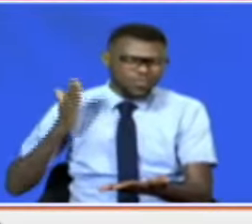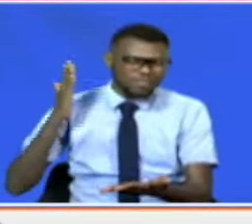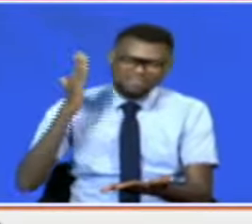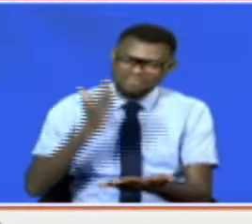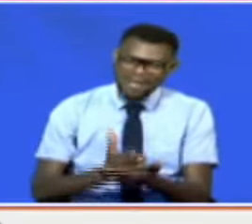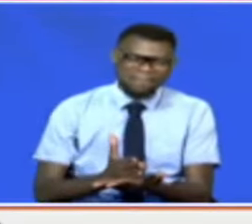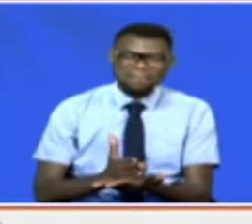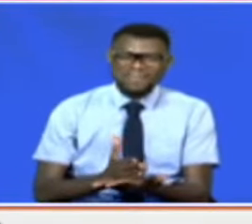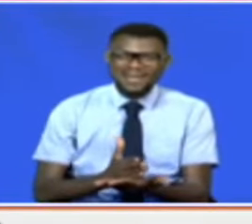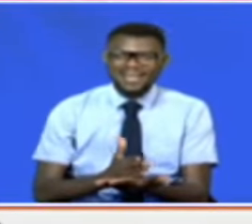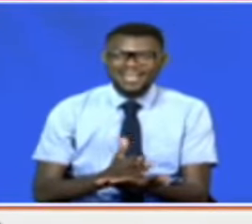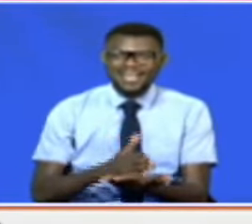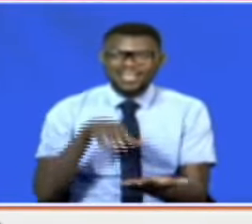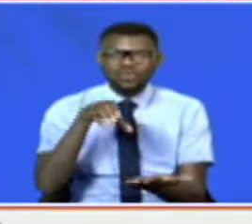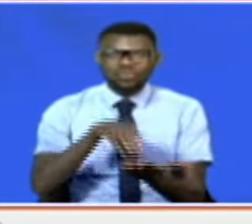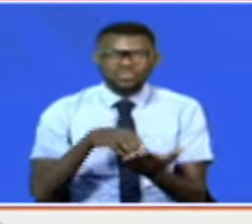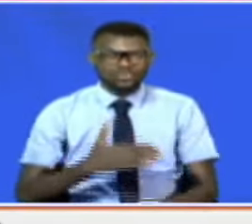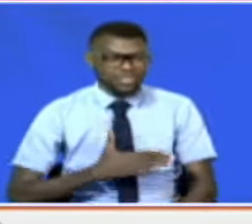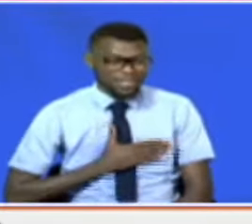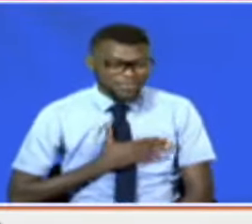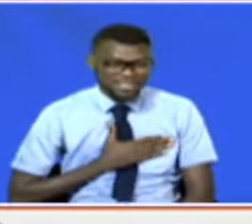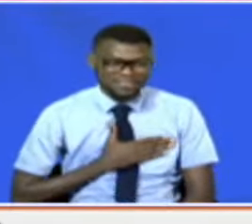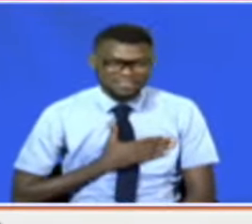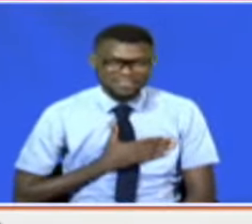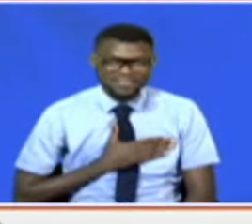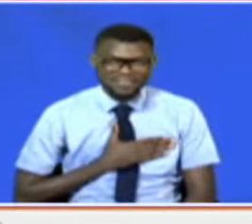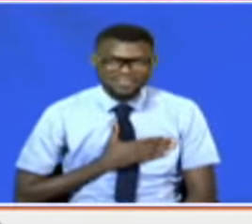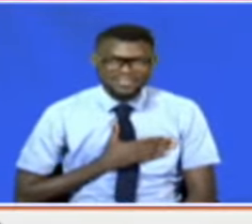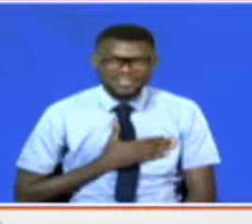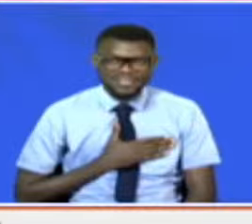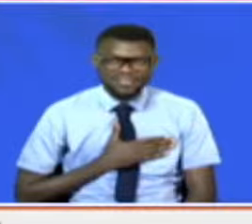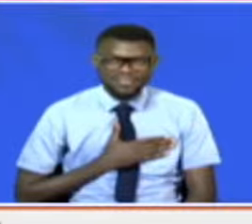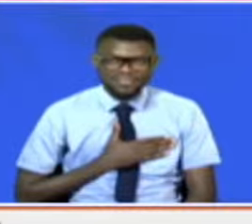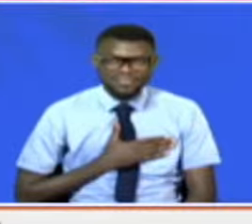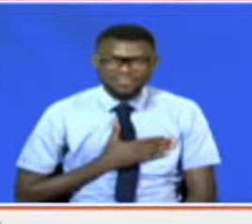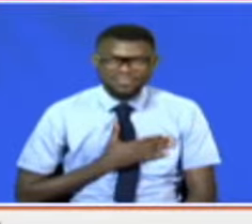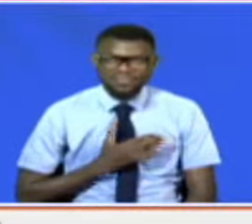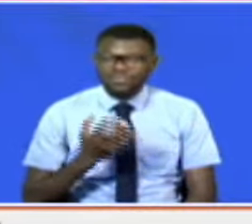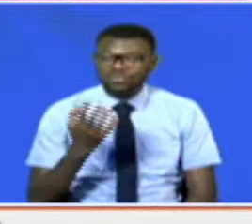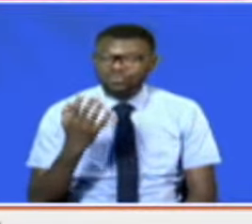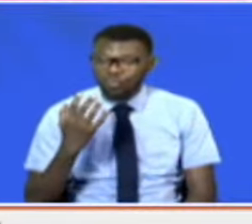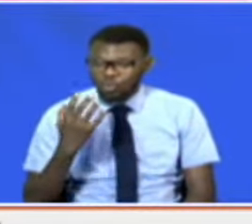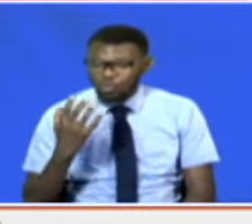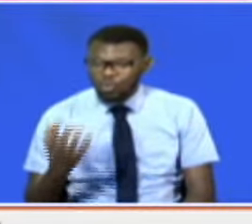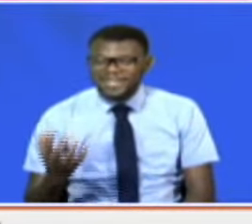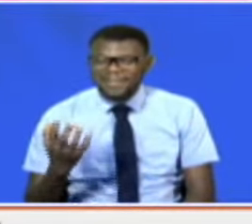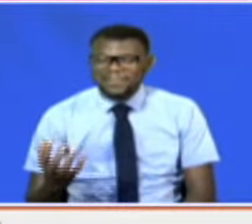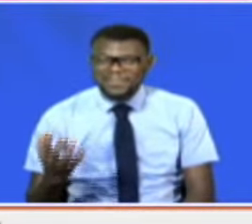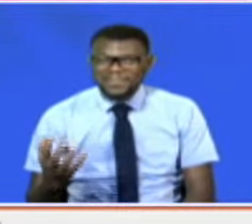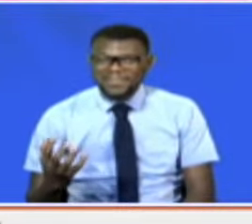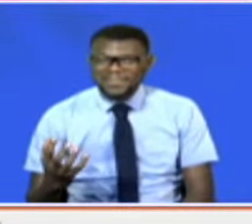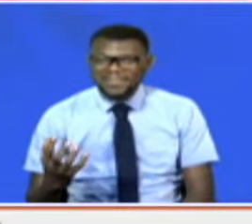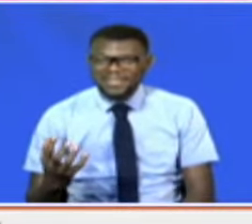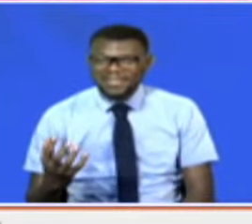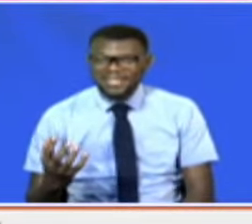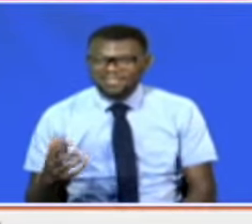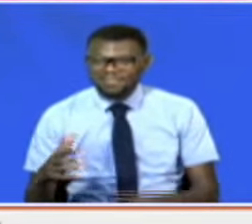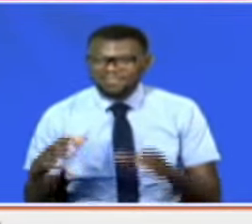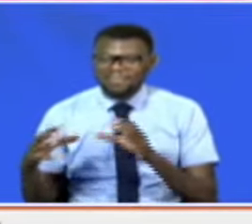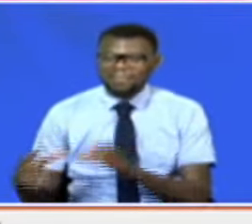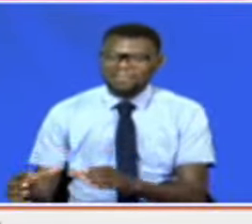I want to affirm our position, Your Excellency, that as far as ODM as a party, we